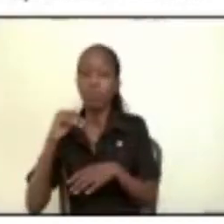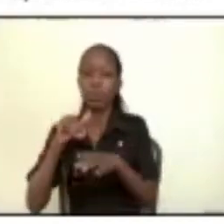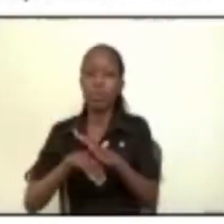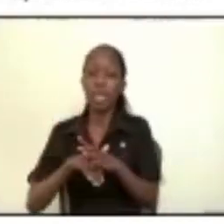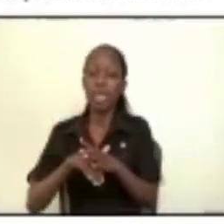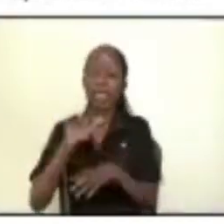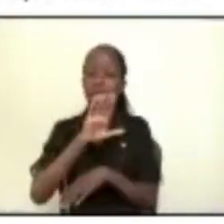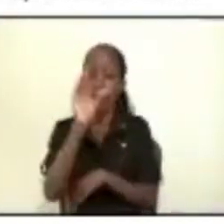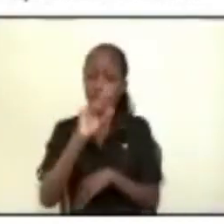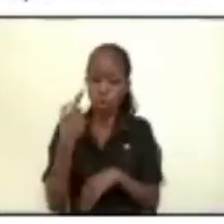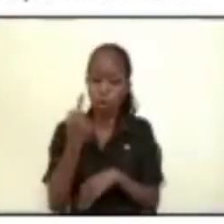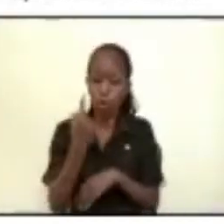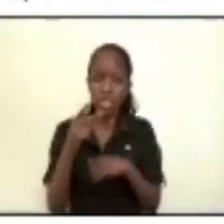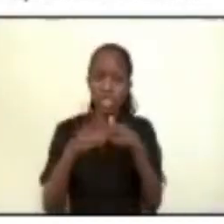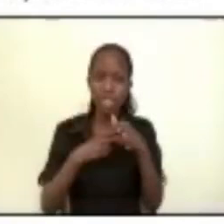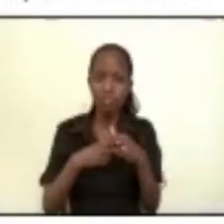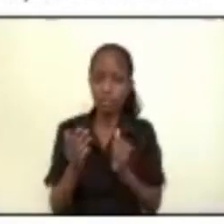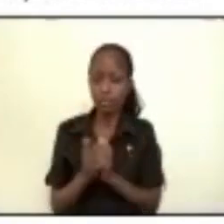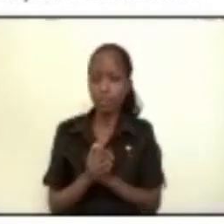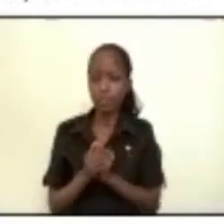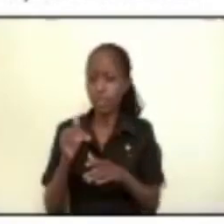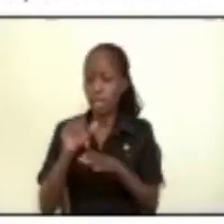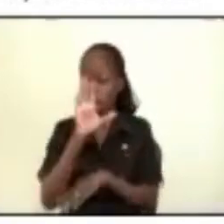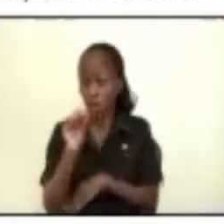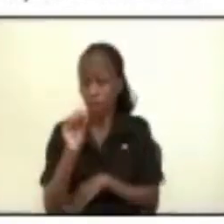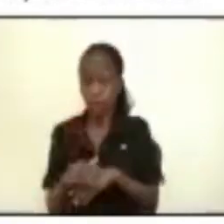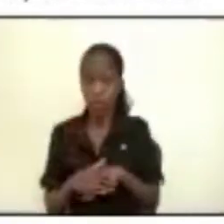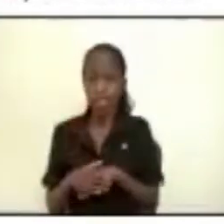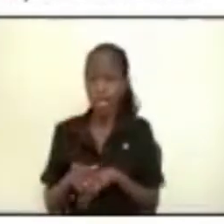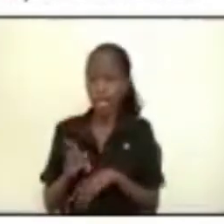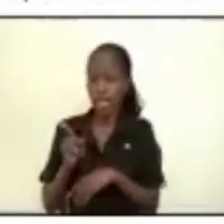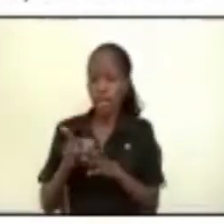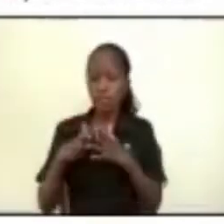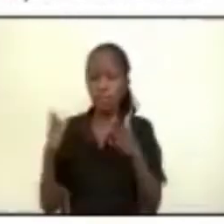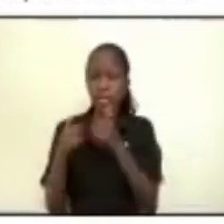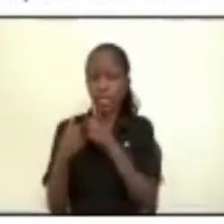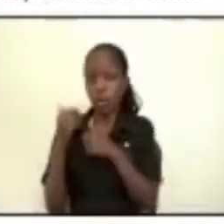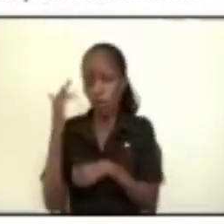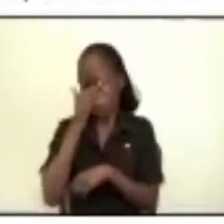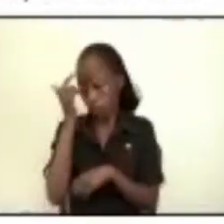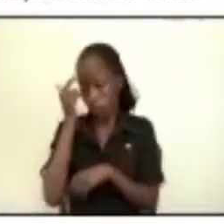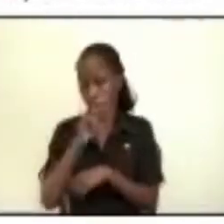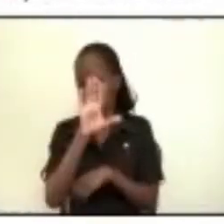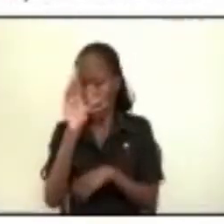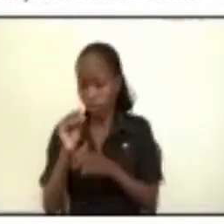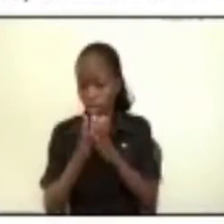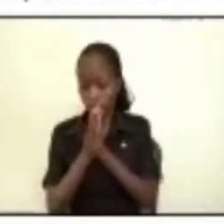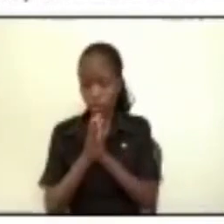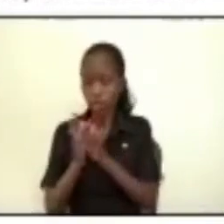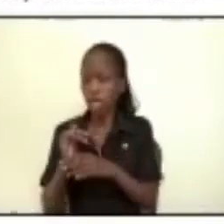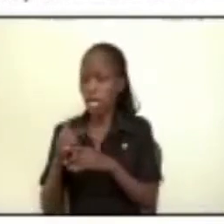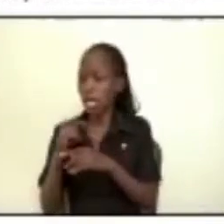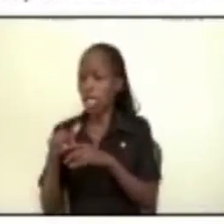continent. So not only do we, this is a huge challenge, the fact that the African stories that are told out